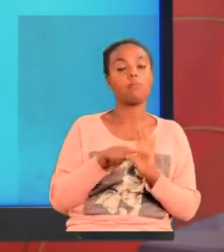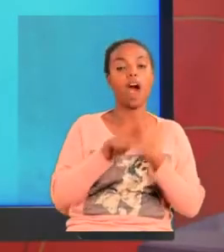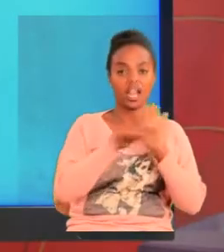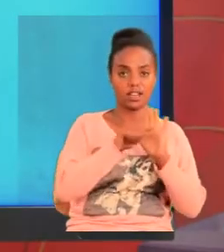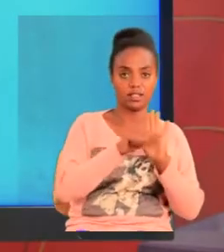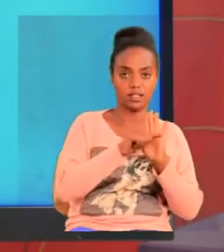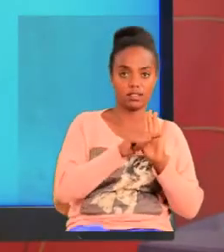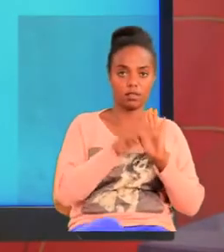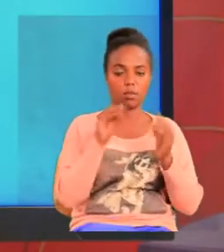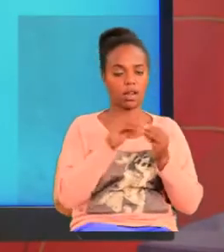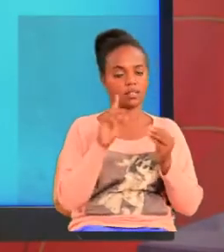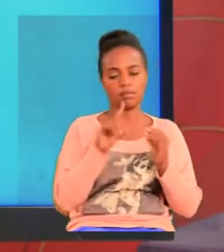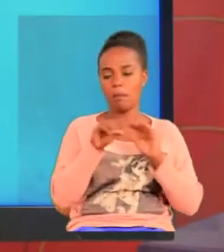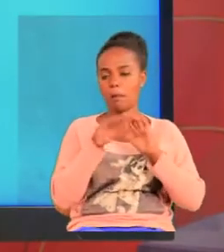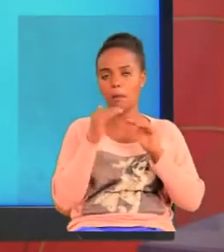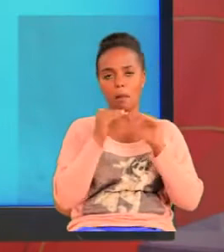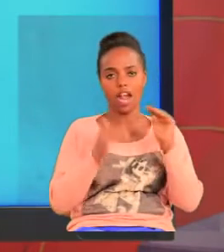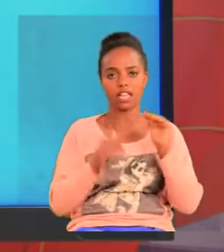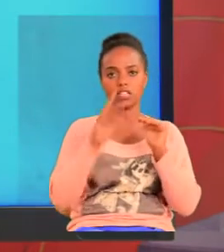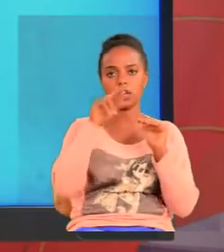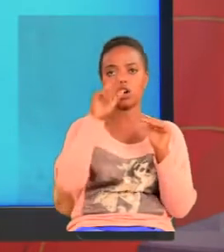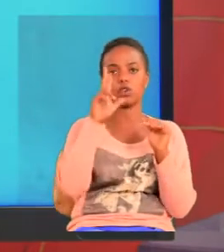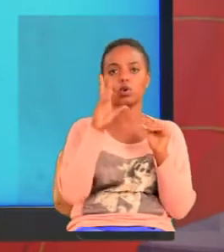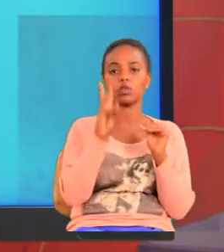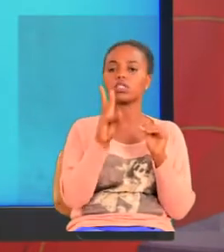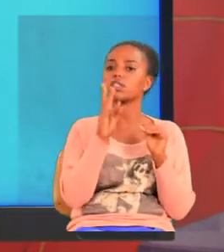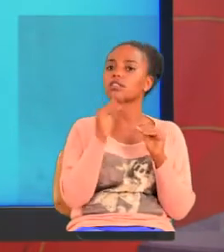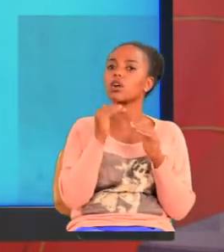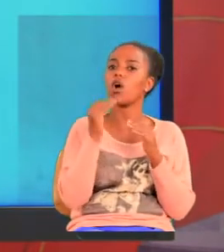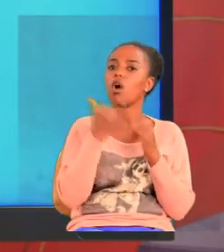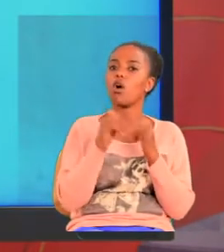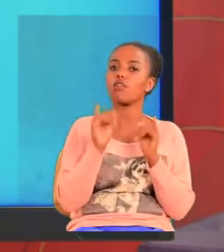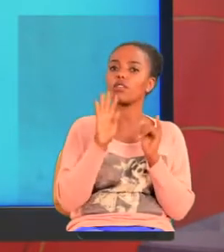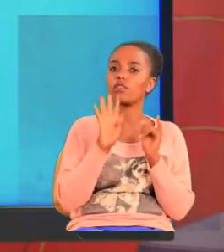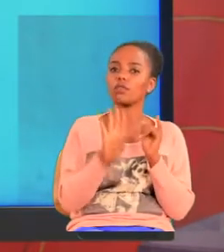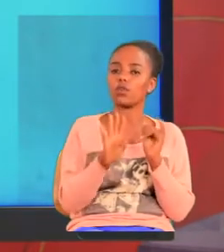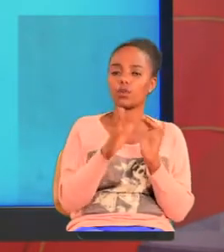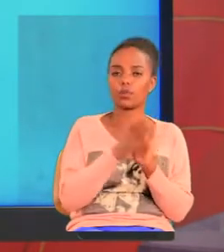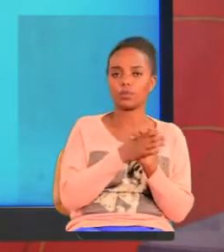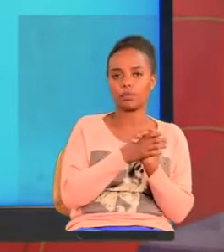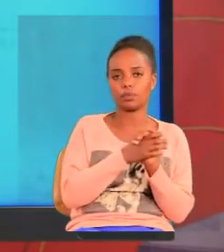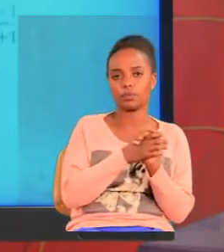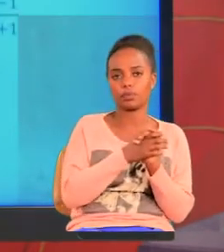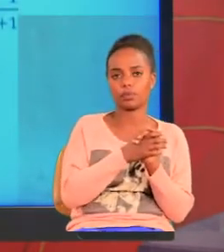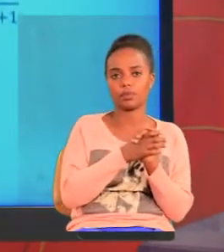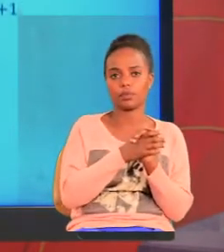minus root 6 over 4. This will be the answer.